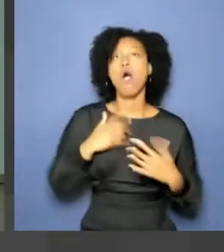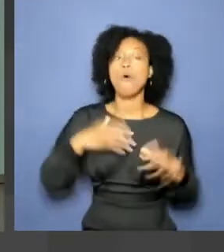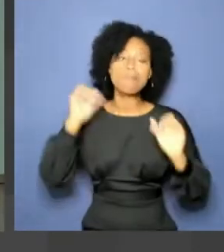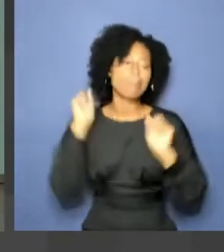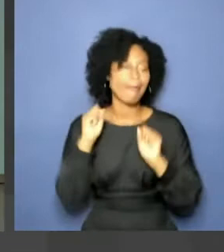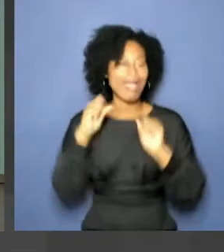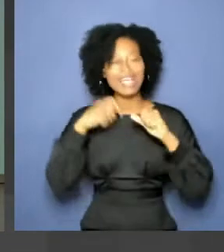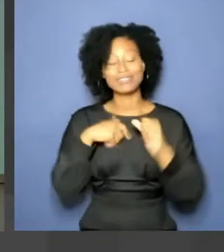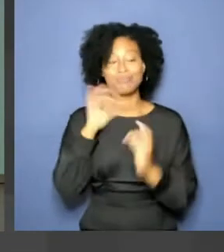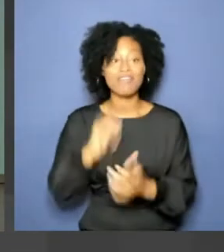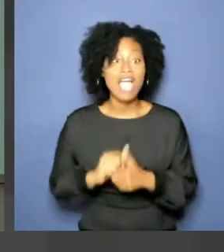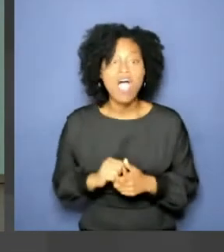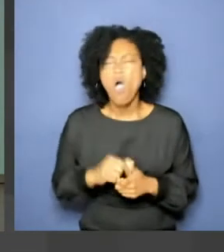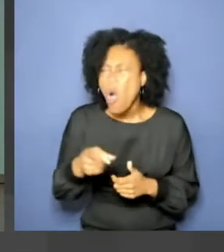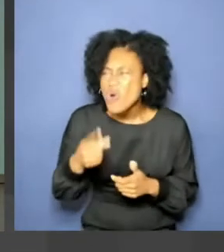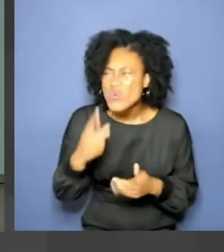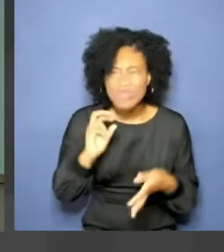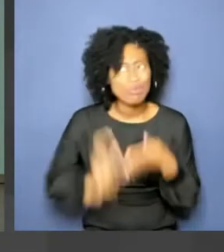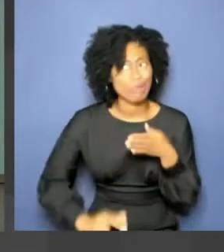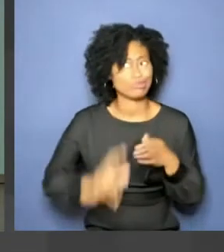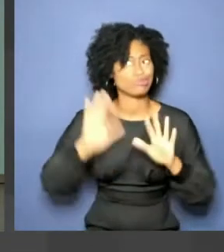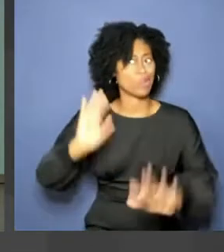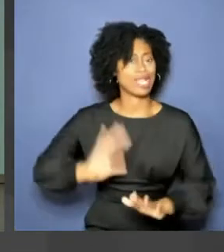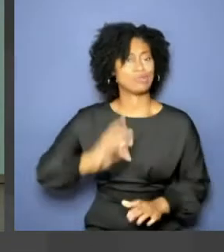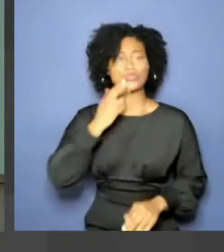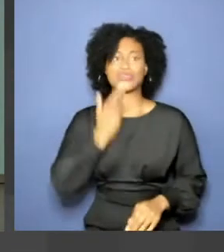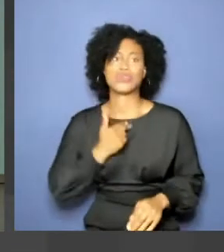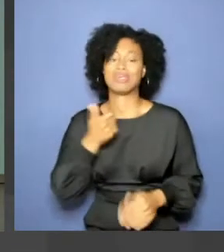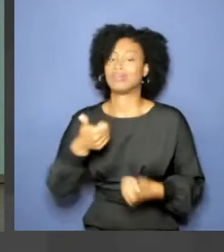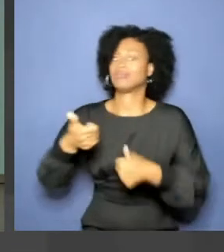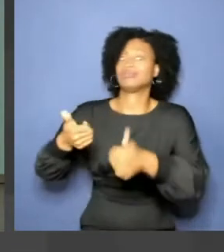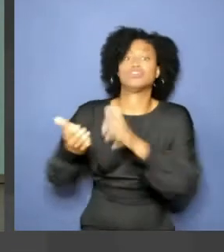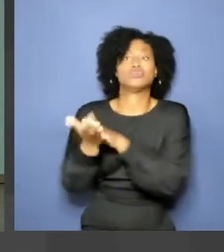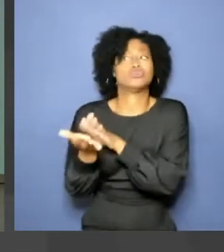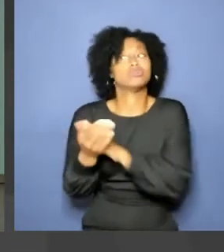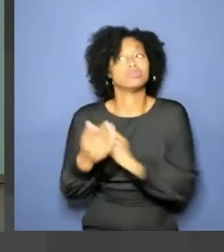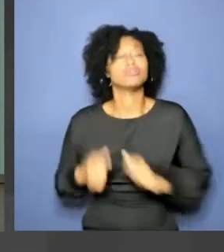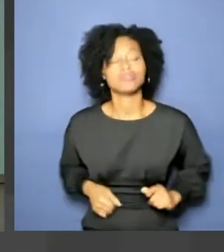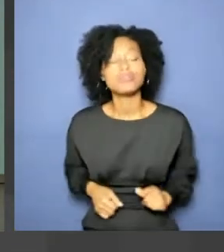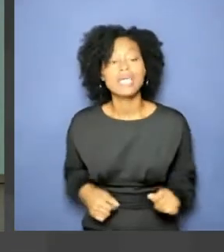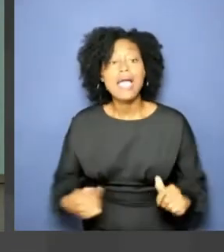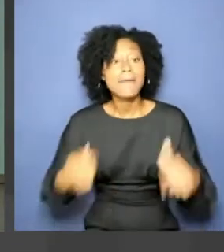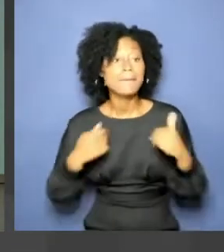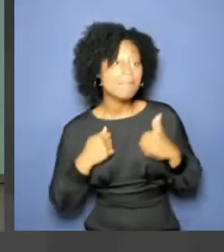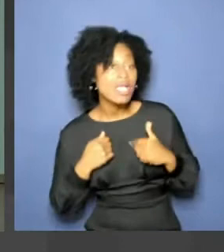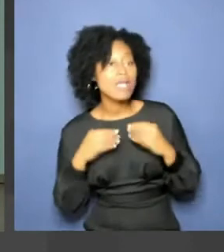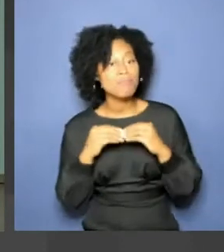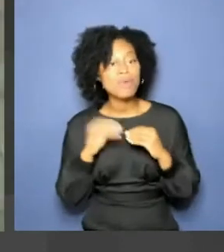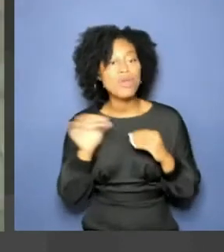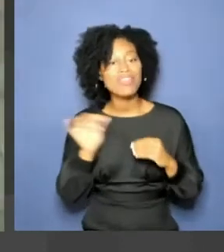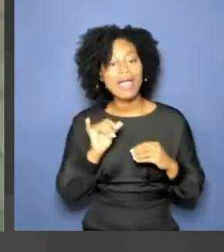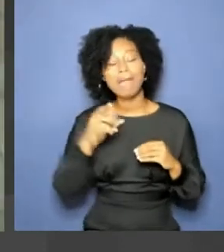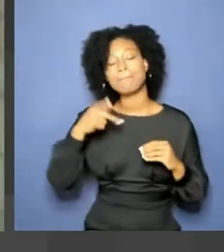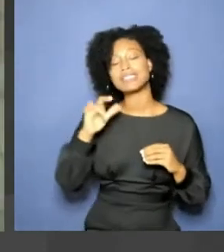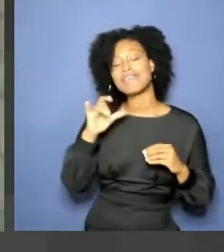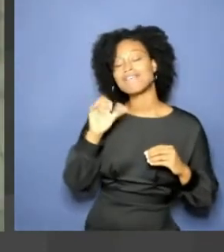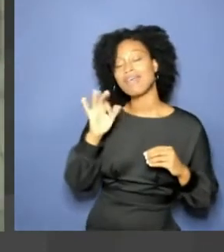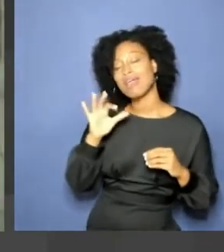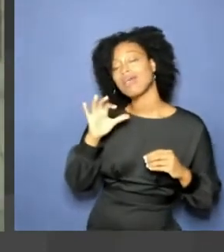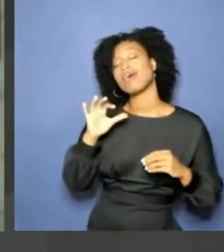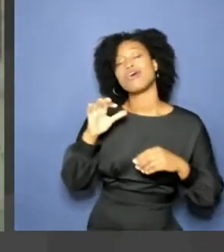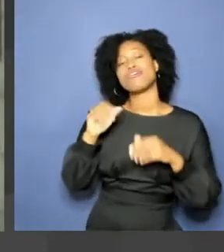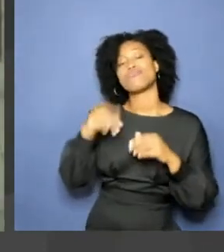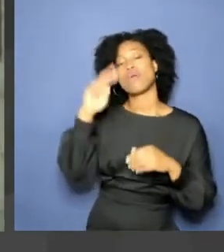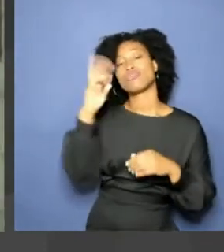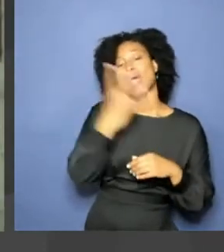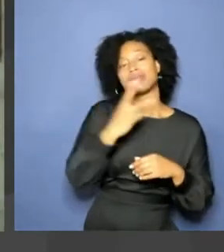turned out so good. I thought it was super cute that you're able to get both of them in there. Thank you. So me being kind of born in the Pacific Northwest, outdoorsy. I mean, I'm wearing